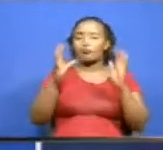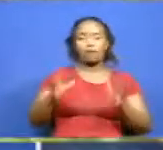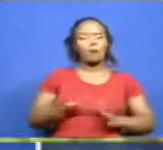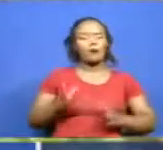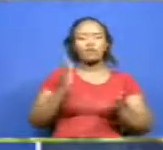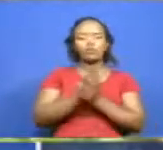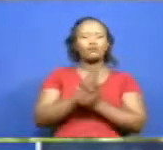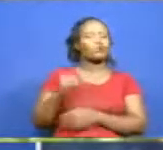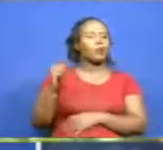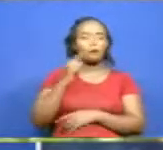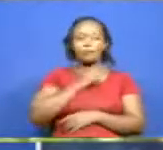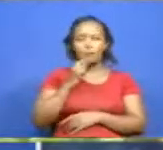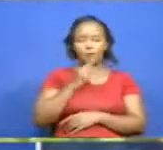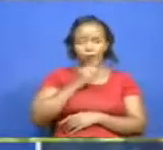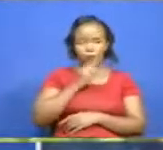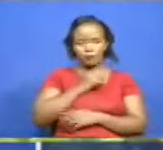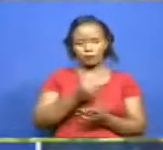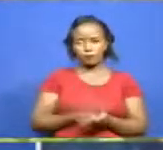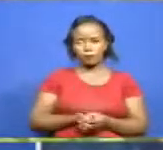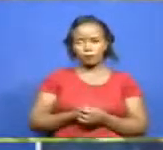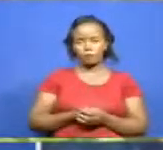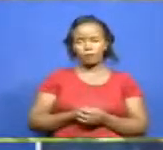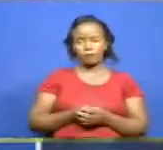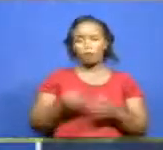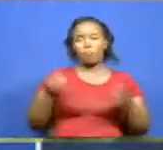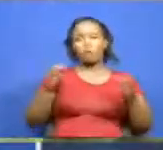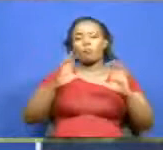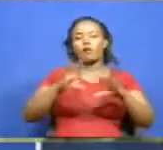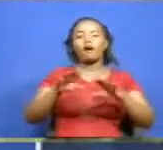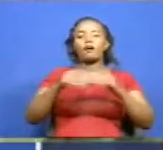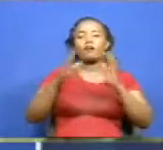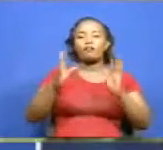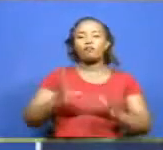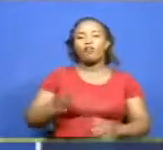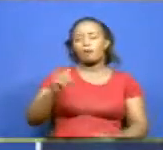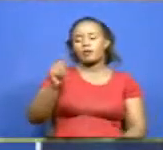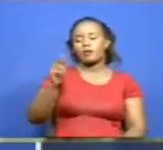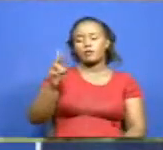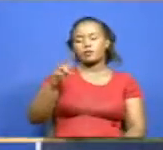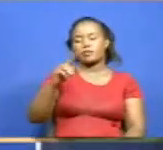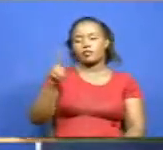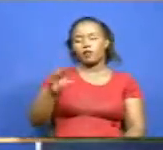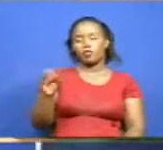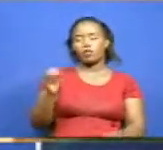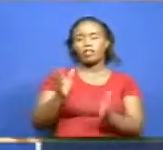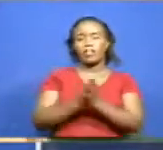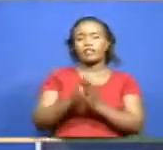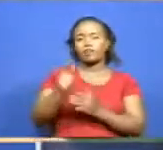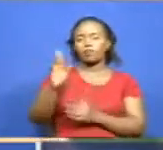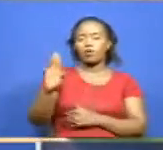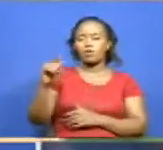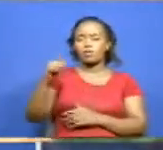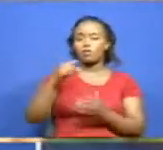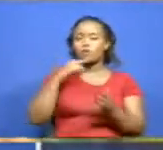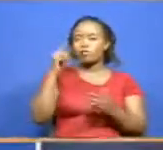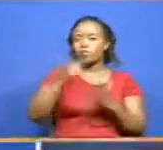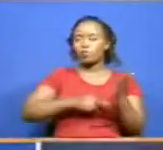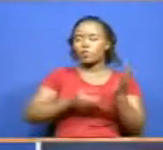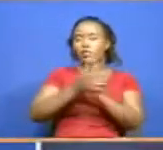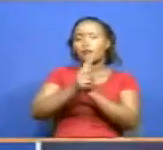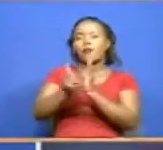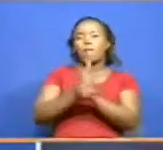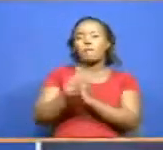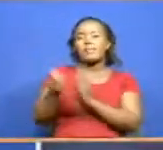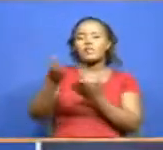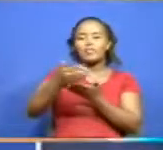hatari. Farmers in food rich counties of Wasingishu and Trans Nzoia have also decried low maize production, saying output has dropped